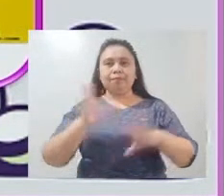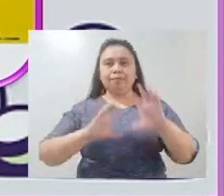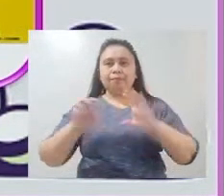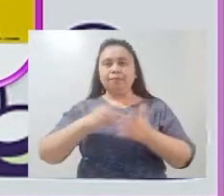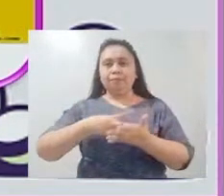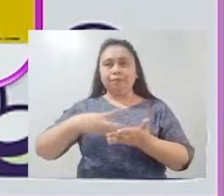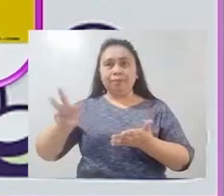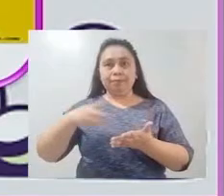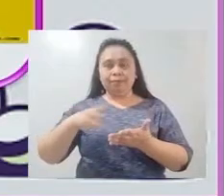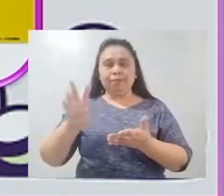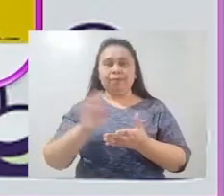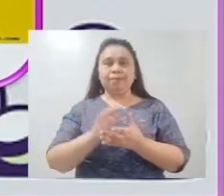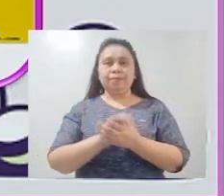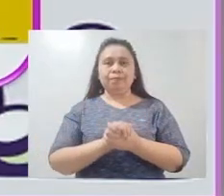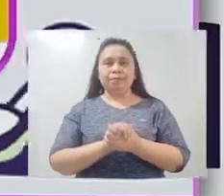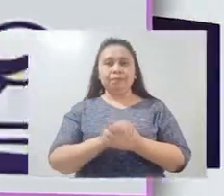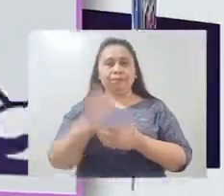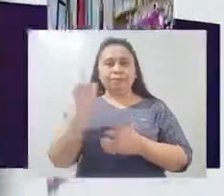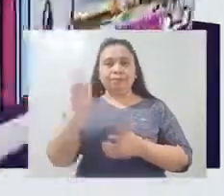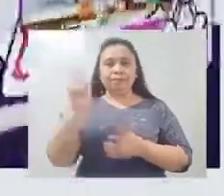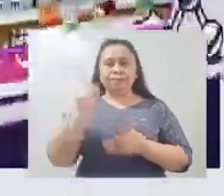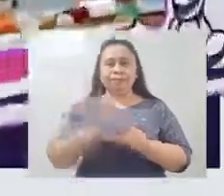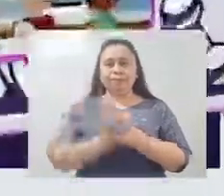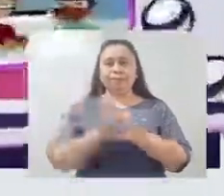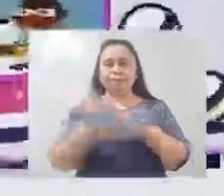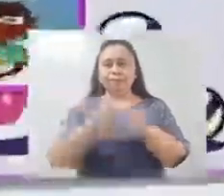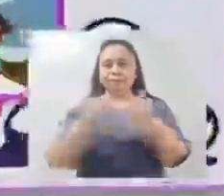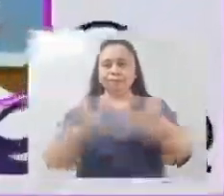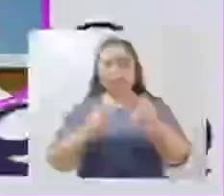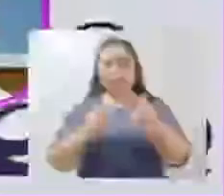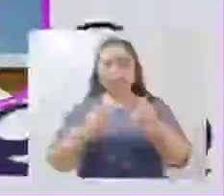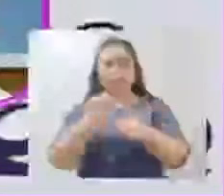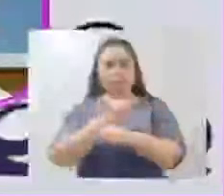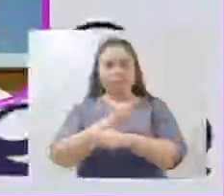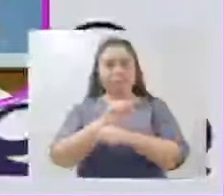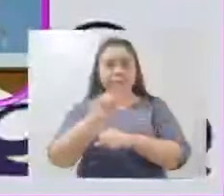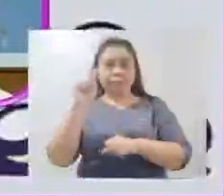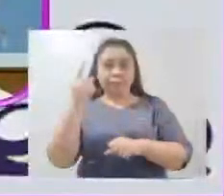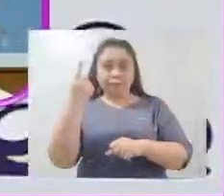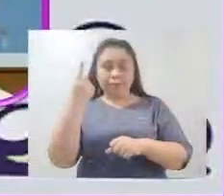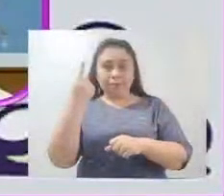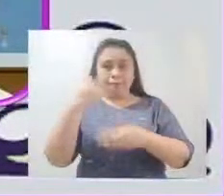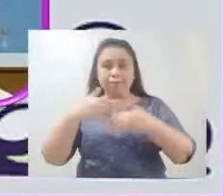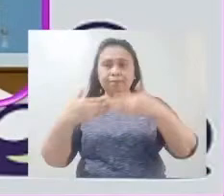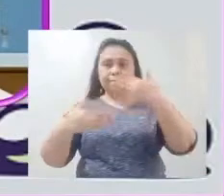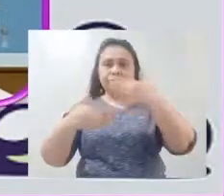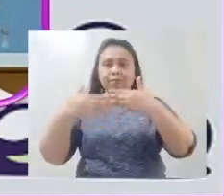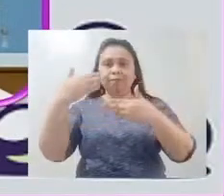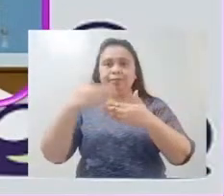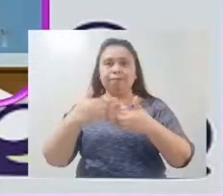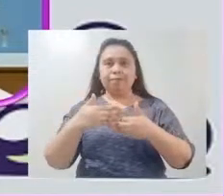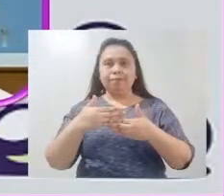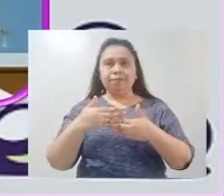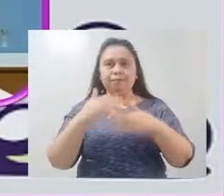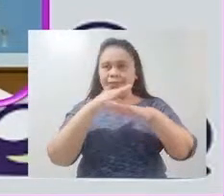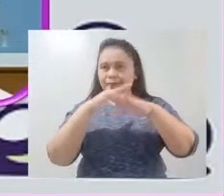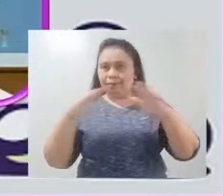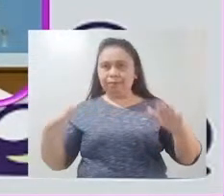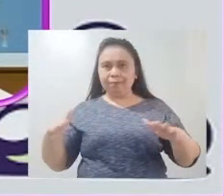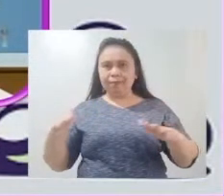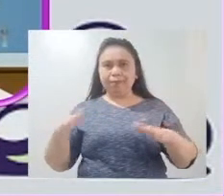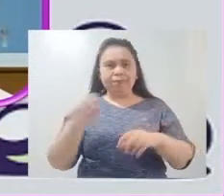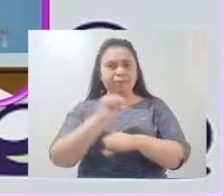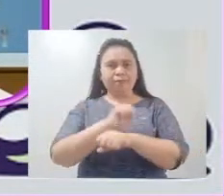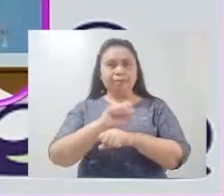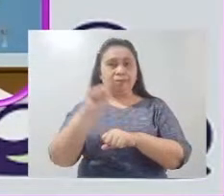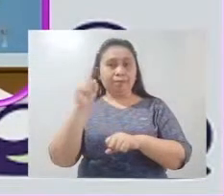chemical waste disposal. Number 20, avoid working alone in a building. Do not work alone in